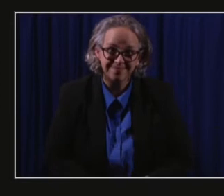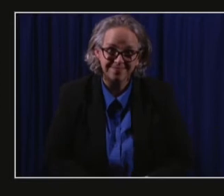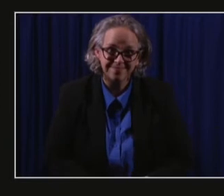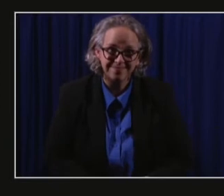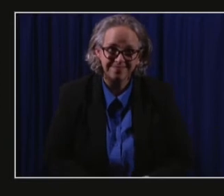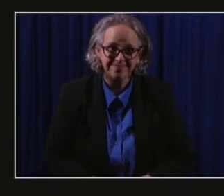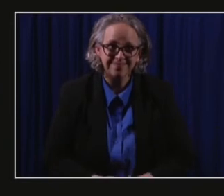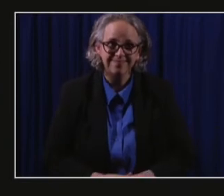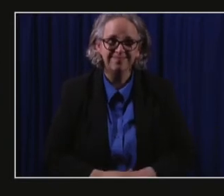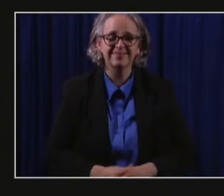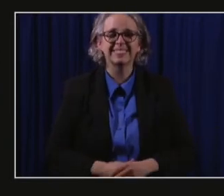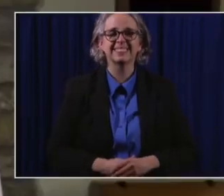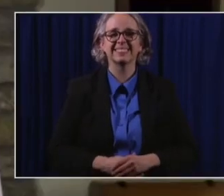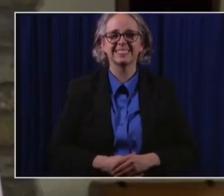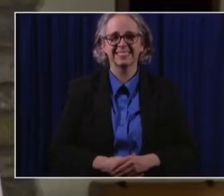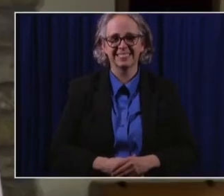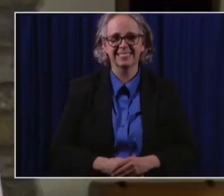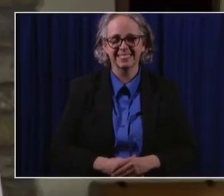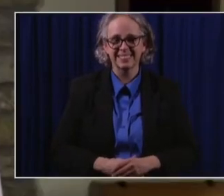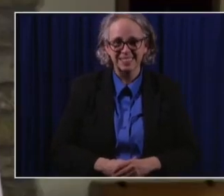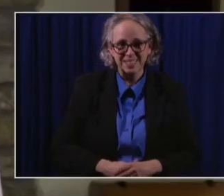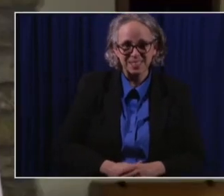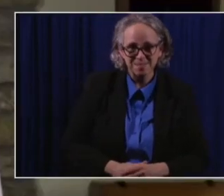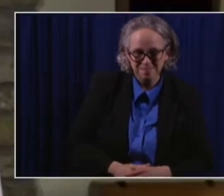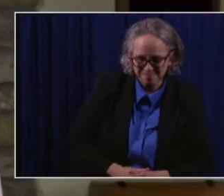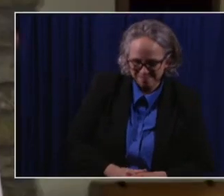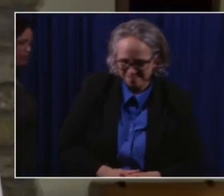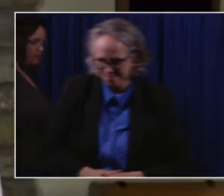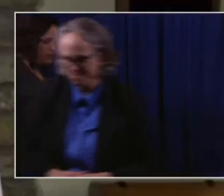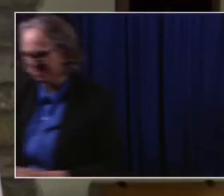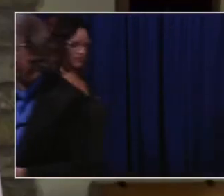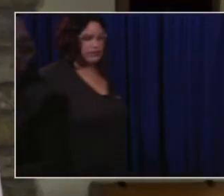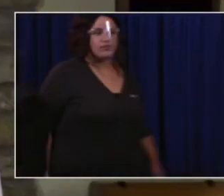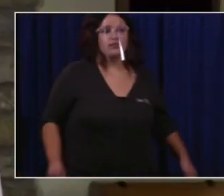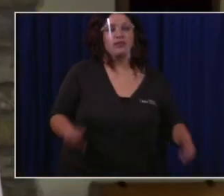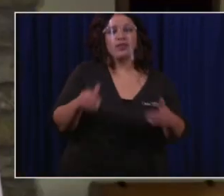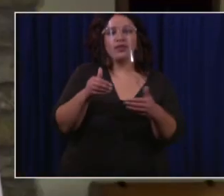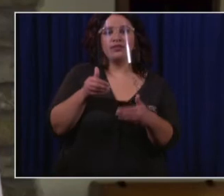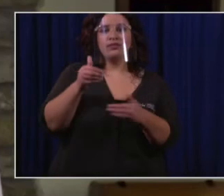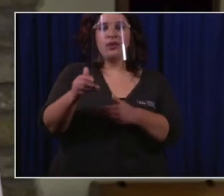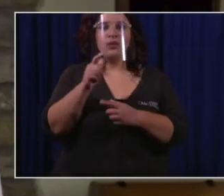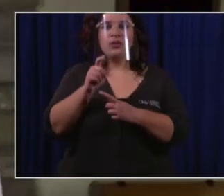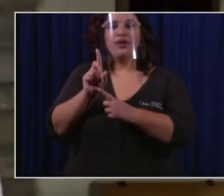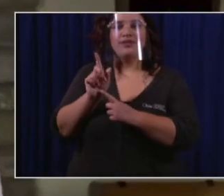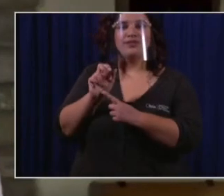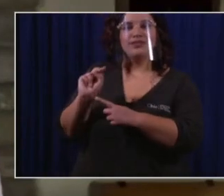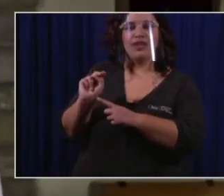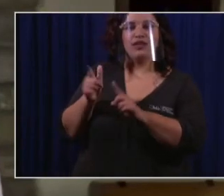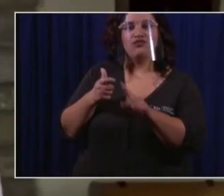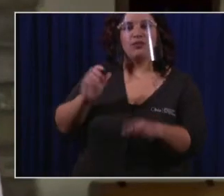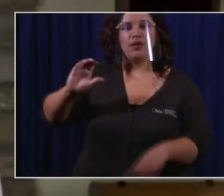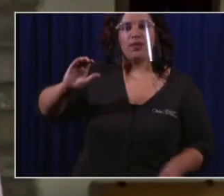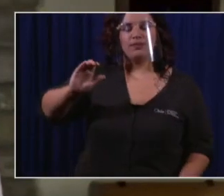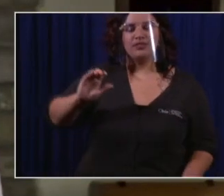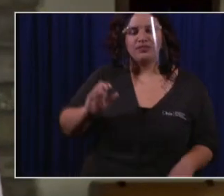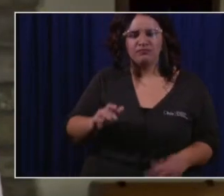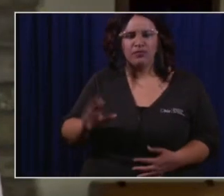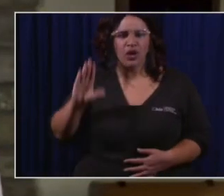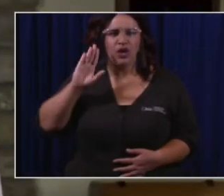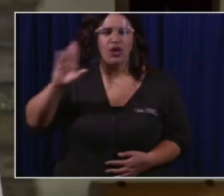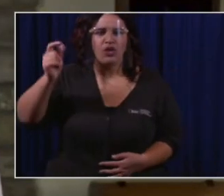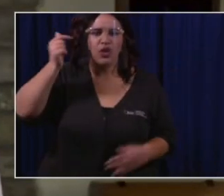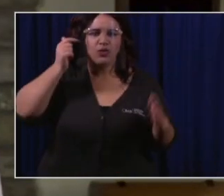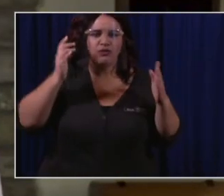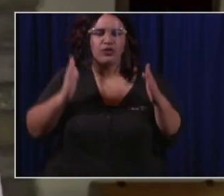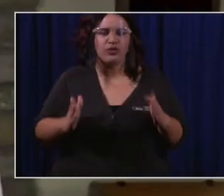Next question is from Dan Perlman at WCMH in Columbus. Hi, Governor. Earlier today,